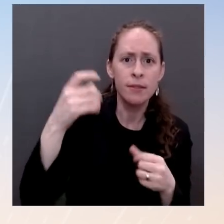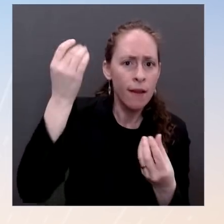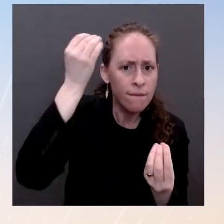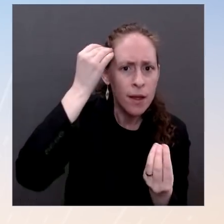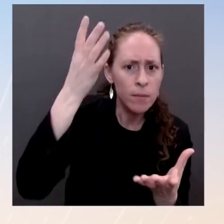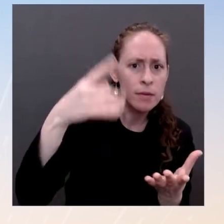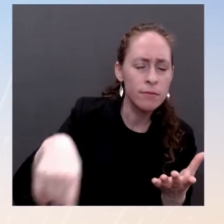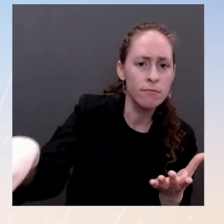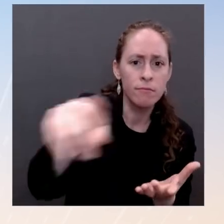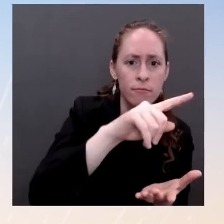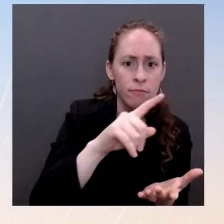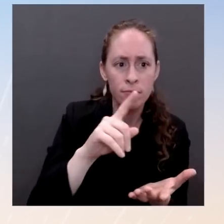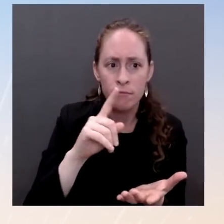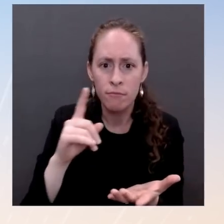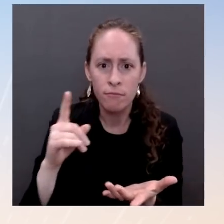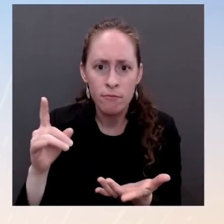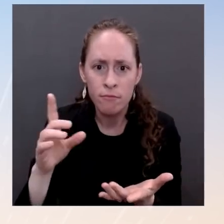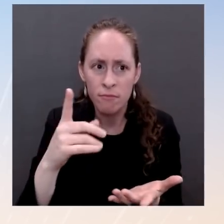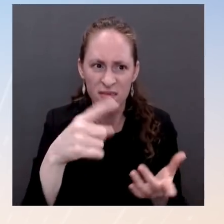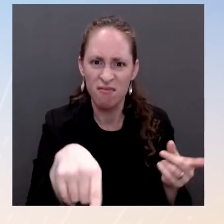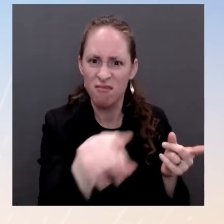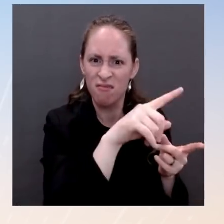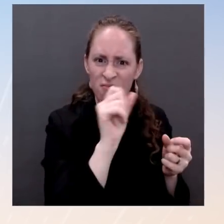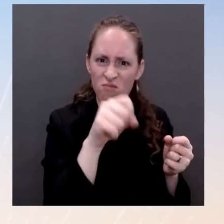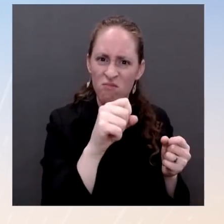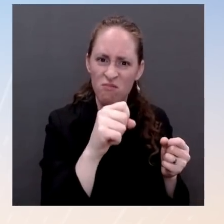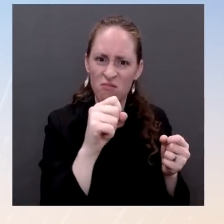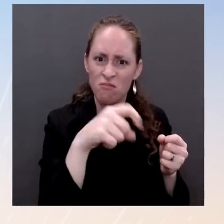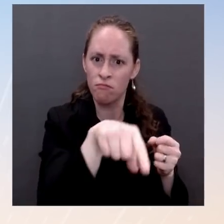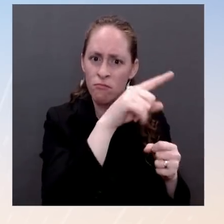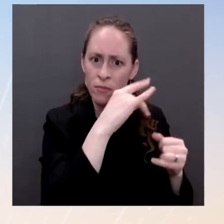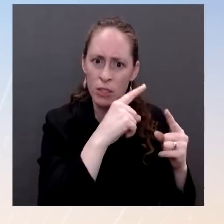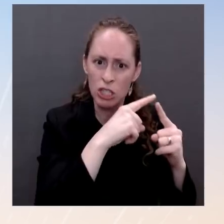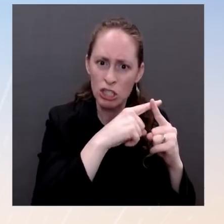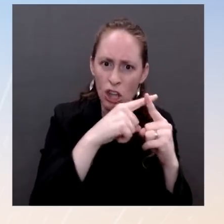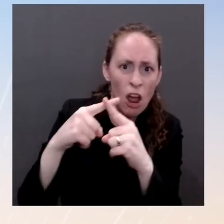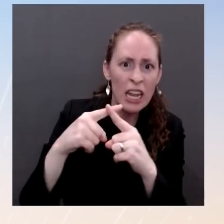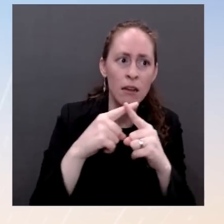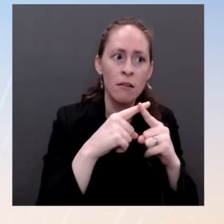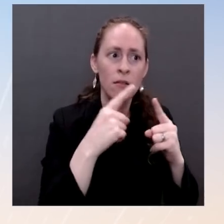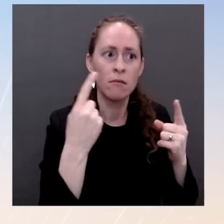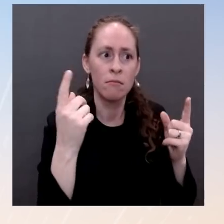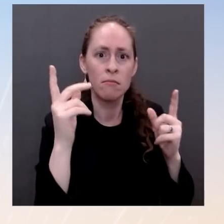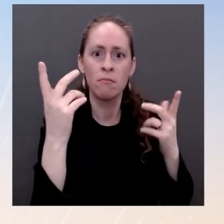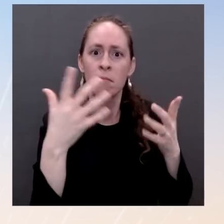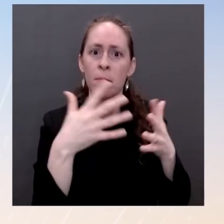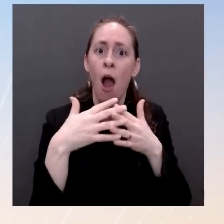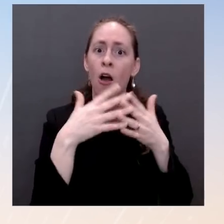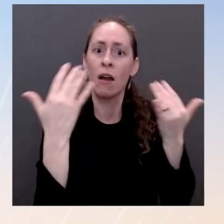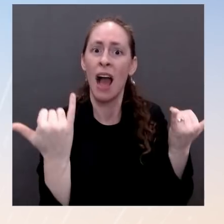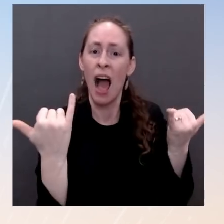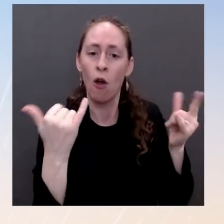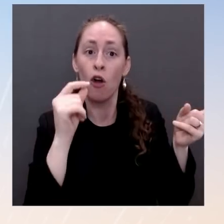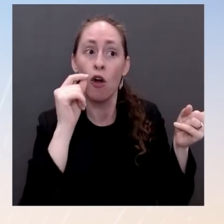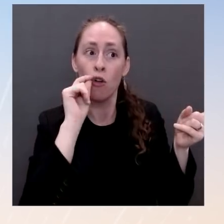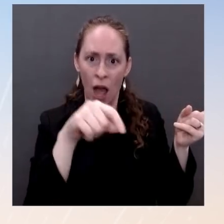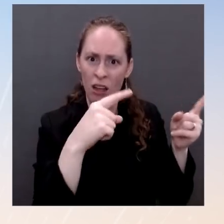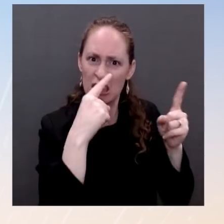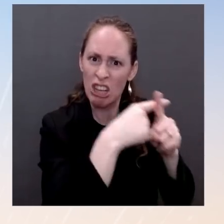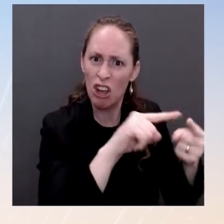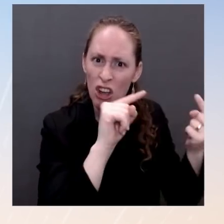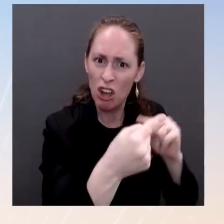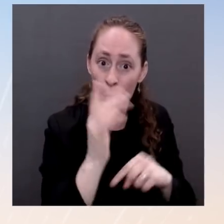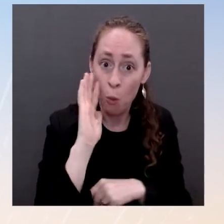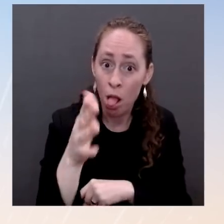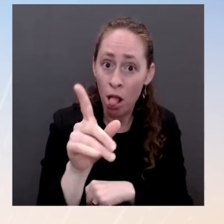we've warned, and been very clear about the risk that would be posed to anyone who's in Ukraine, including American citizens, were Russia to invade,